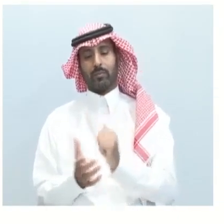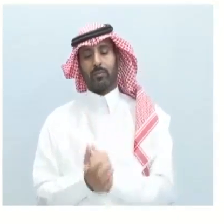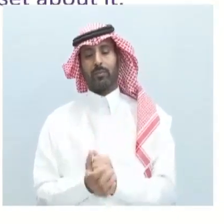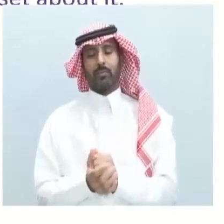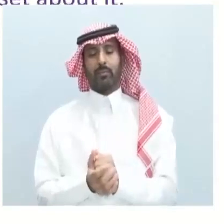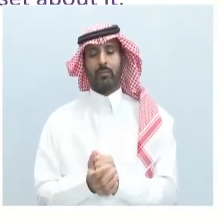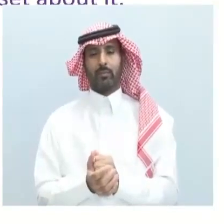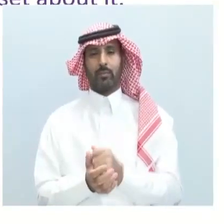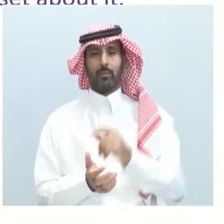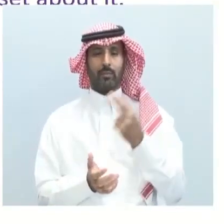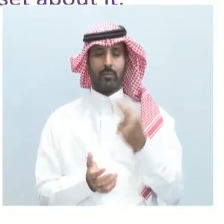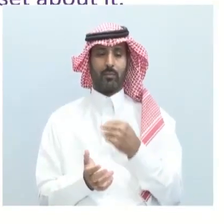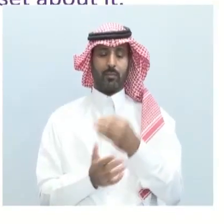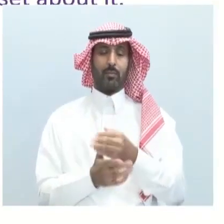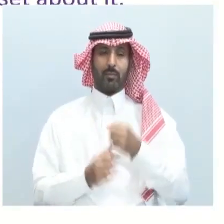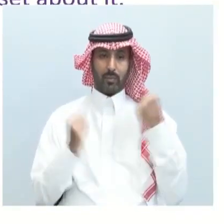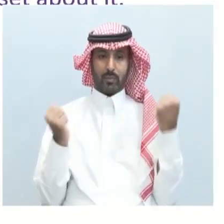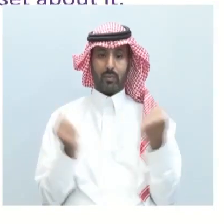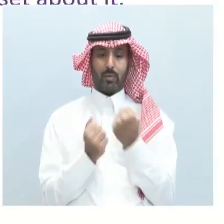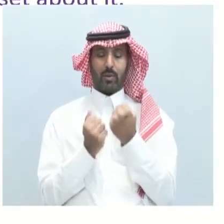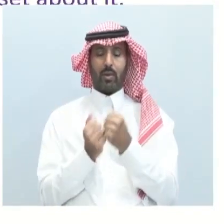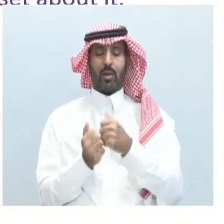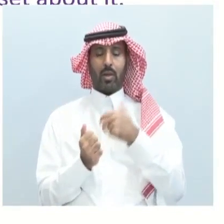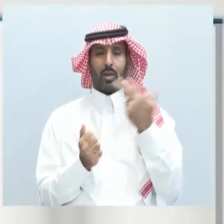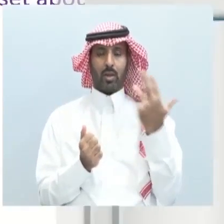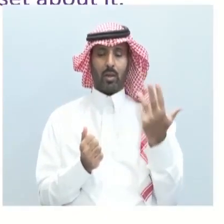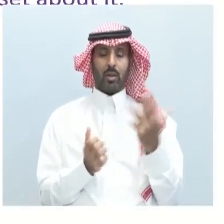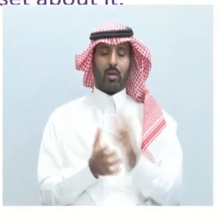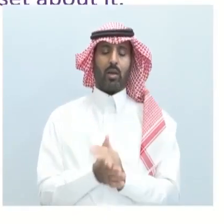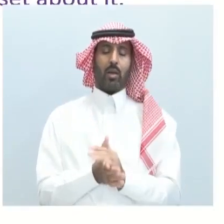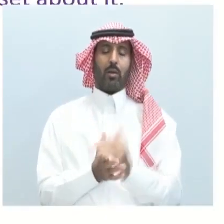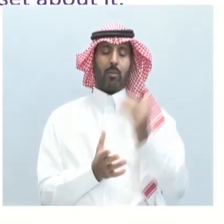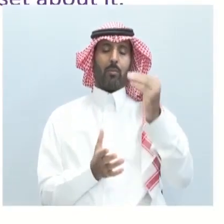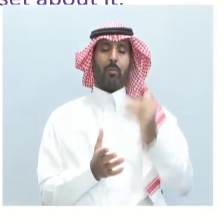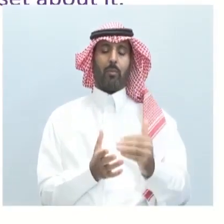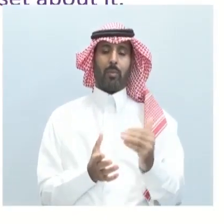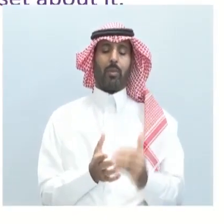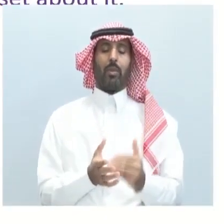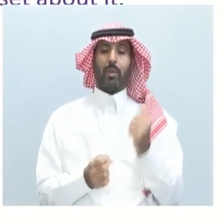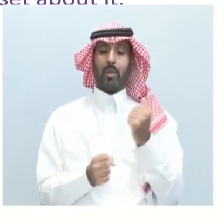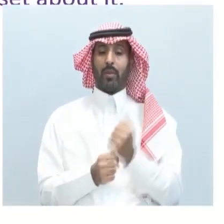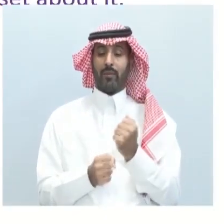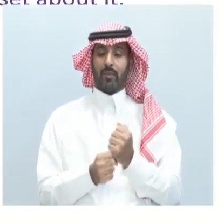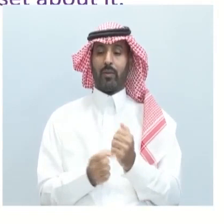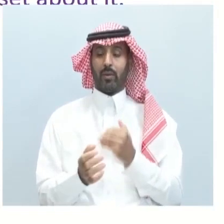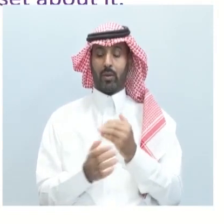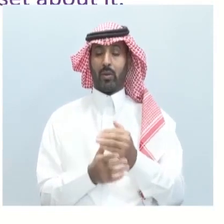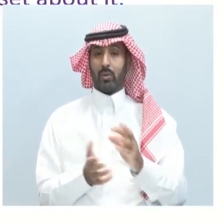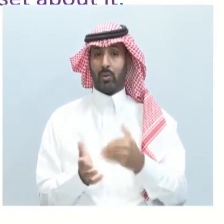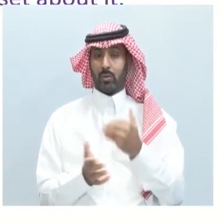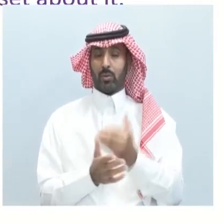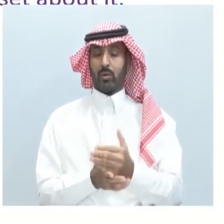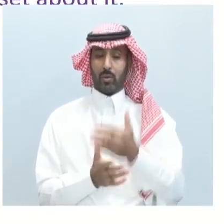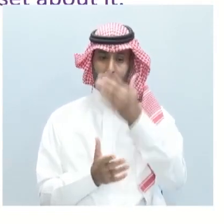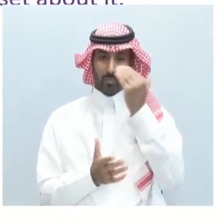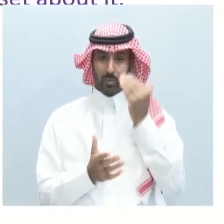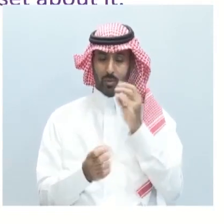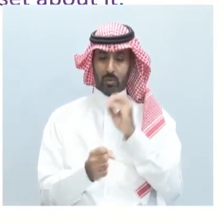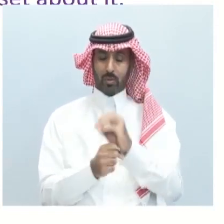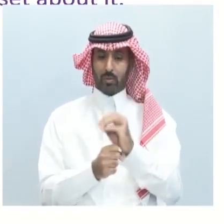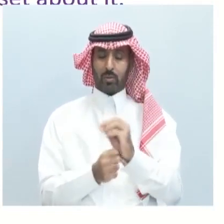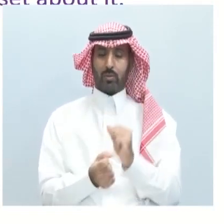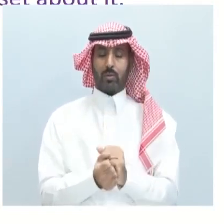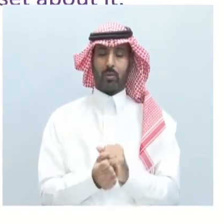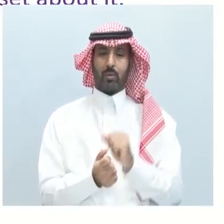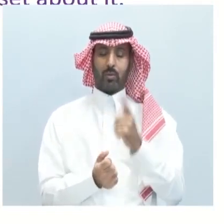the second exercise, page number 9. We have here, we did also the first two. Now, just to remind you, now we